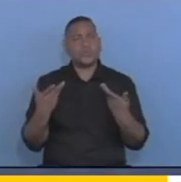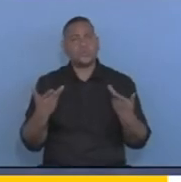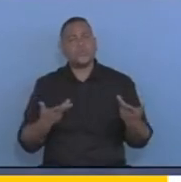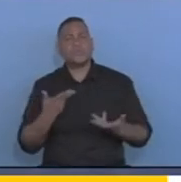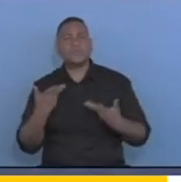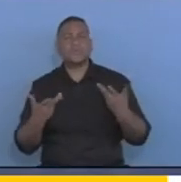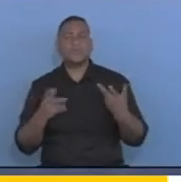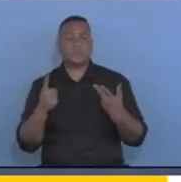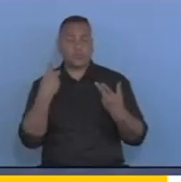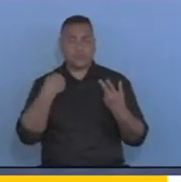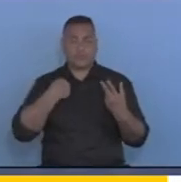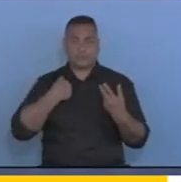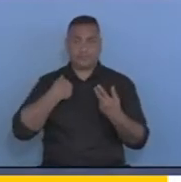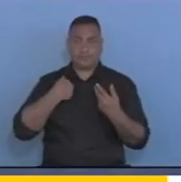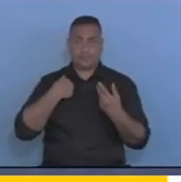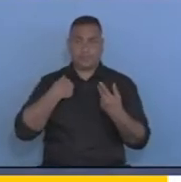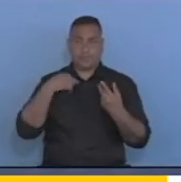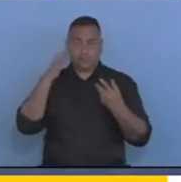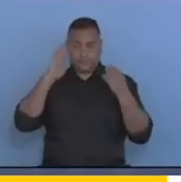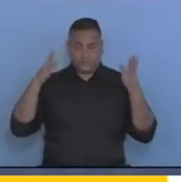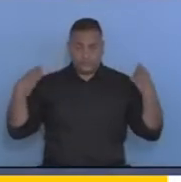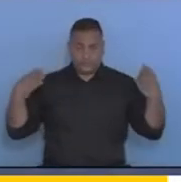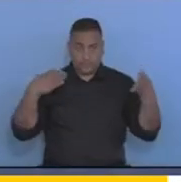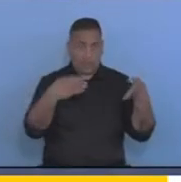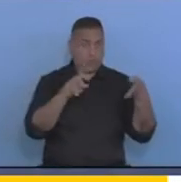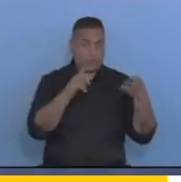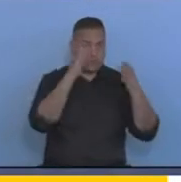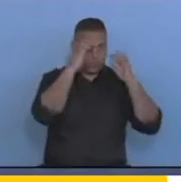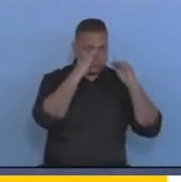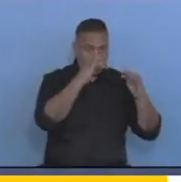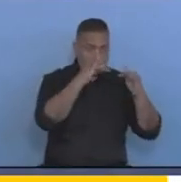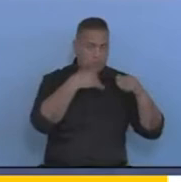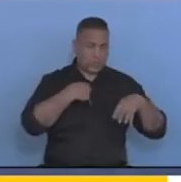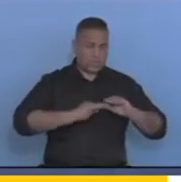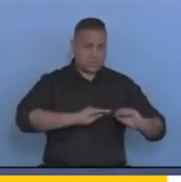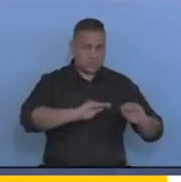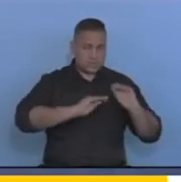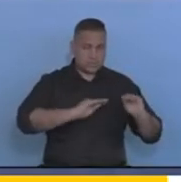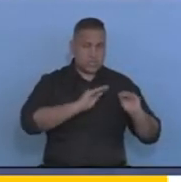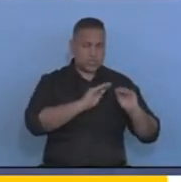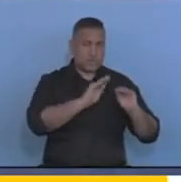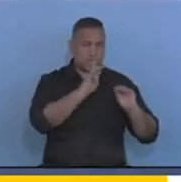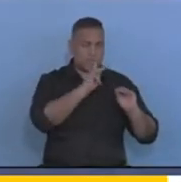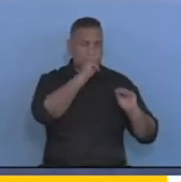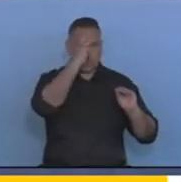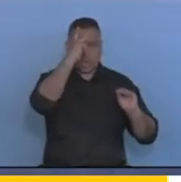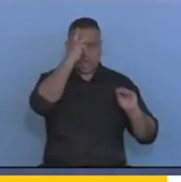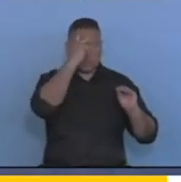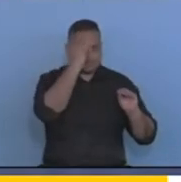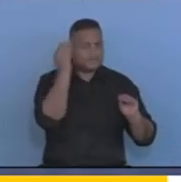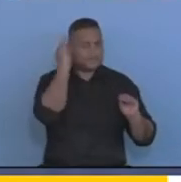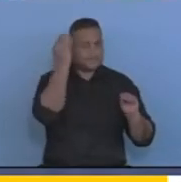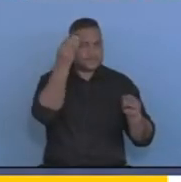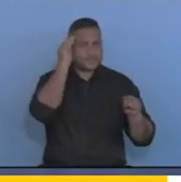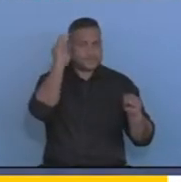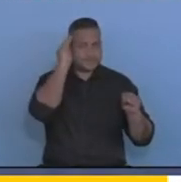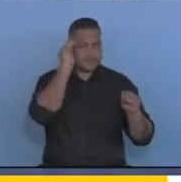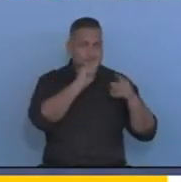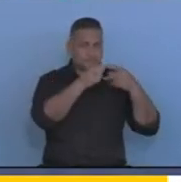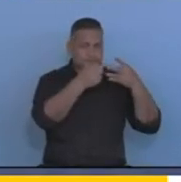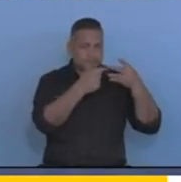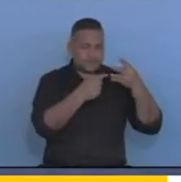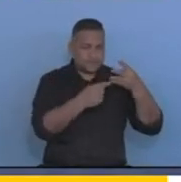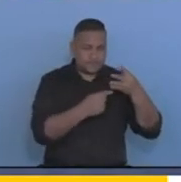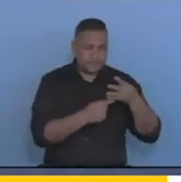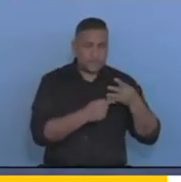first to give them the knowledge, what they require. Each one will get a handbook, and from the handbook we